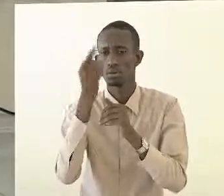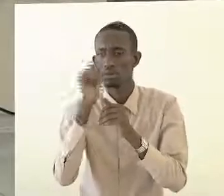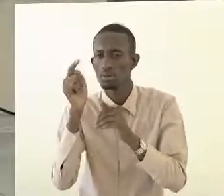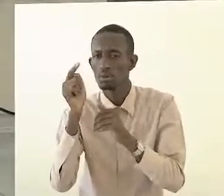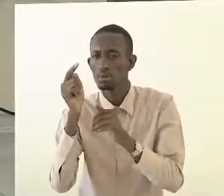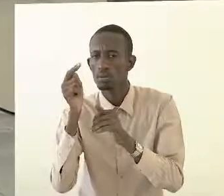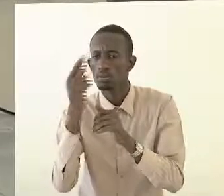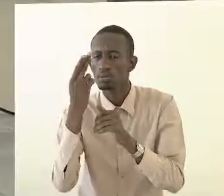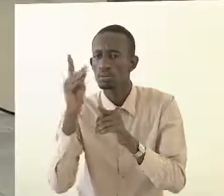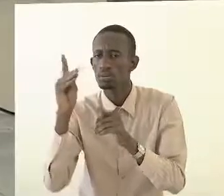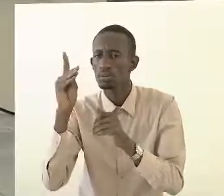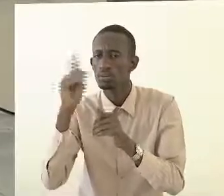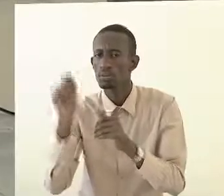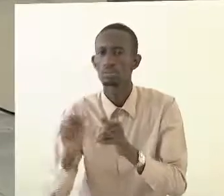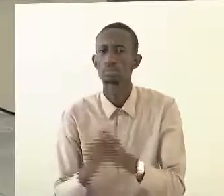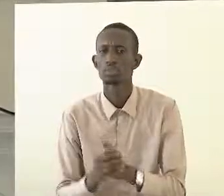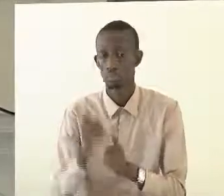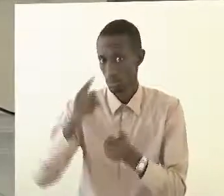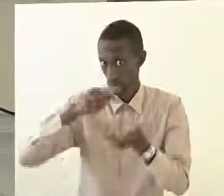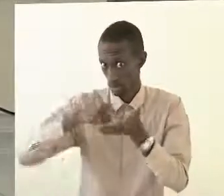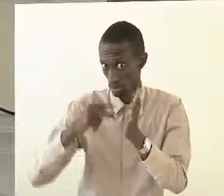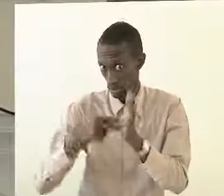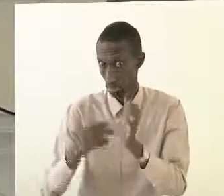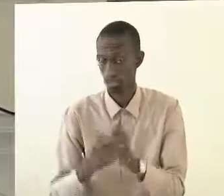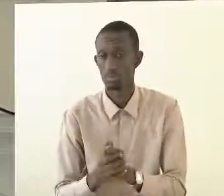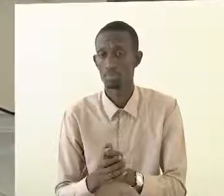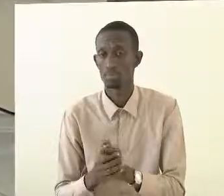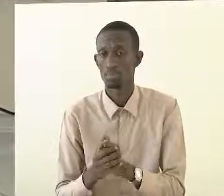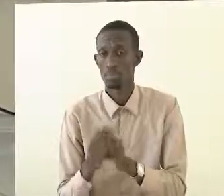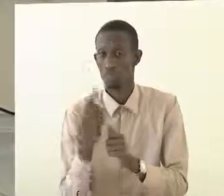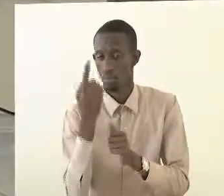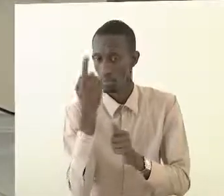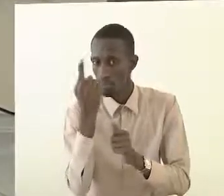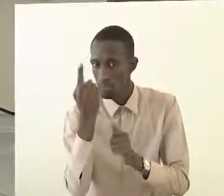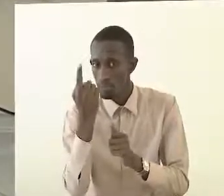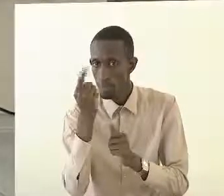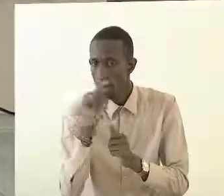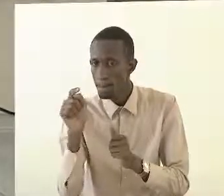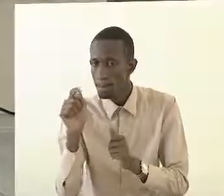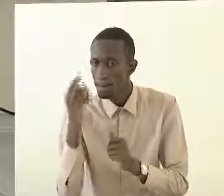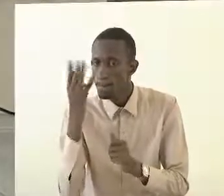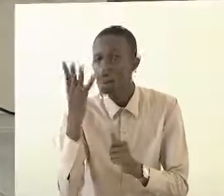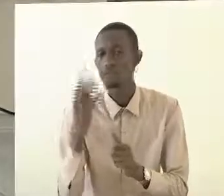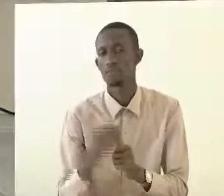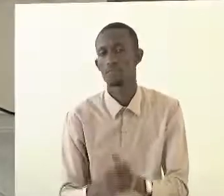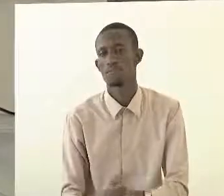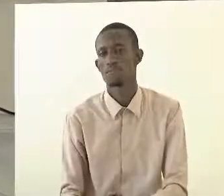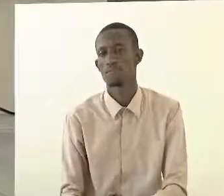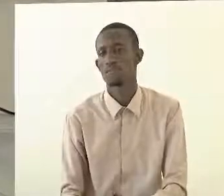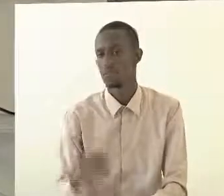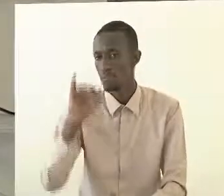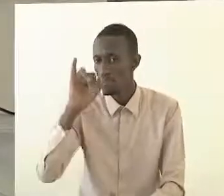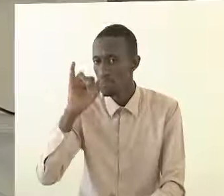dz. It means we have a quarter integral